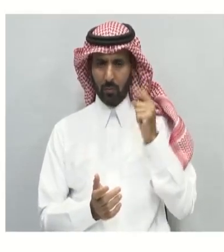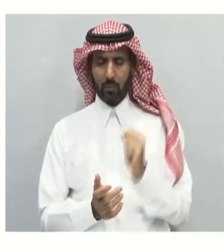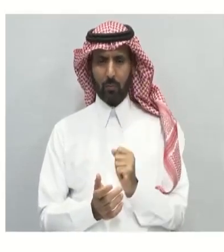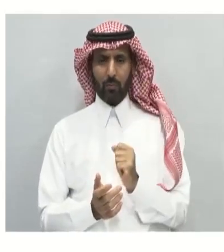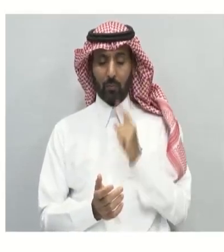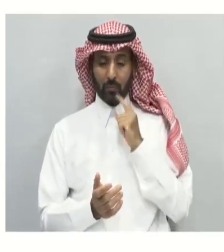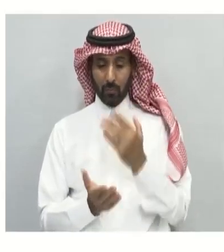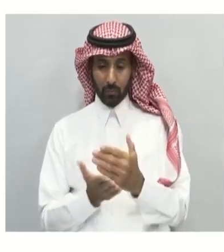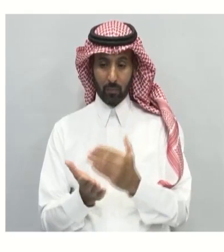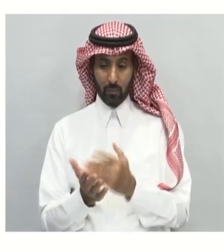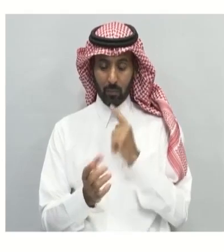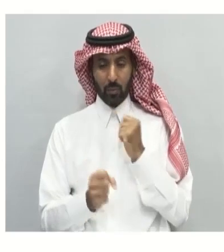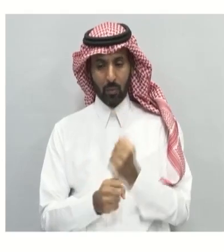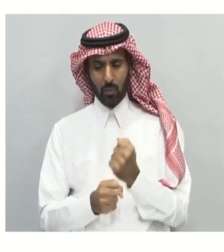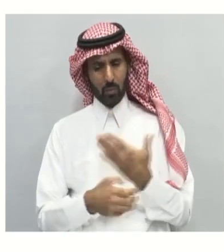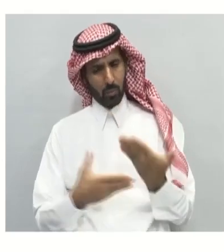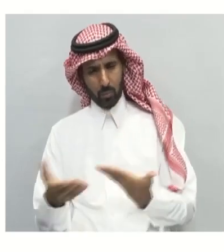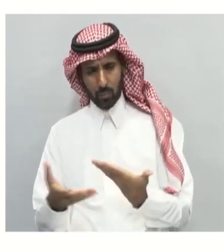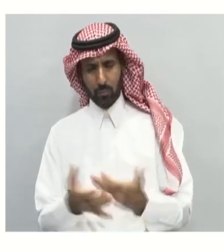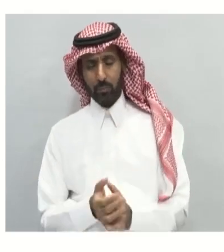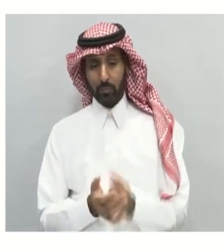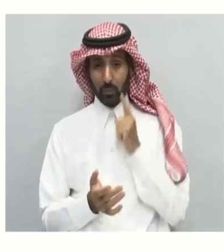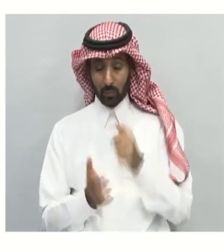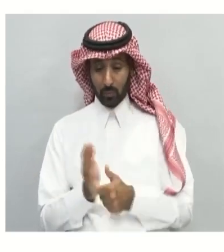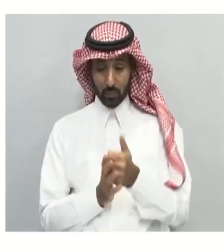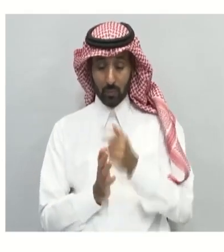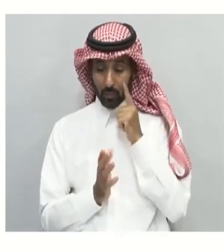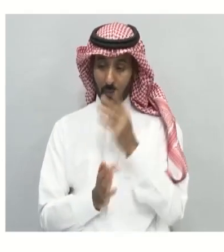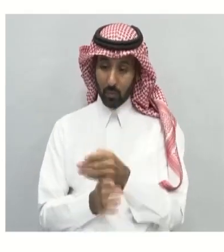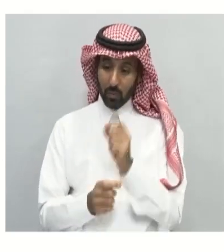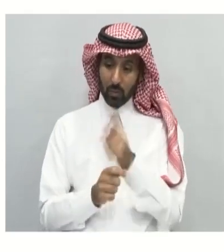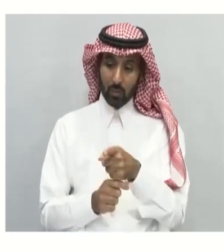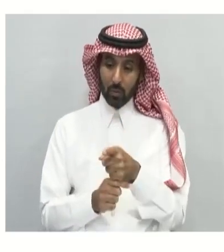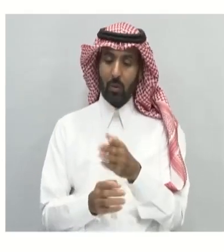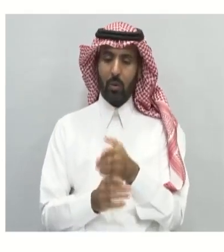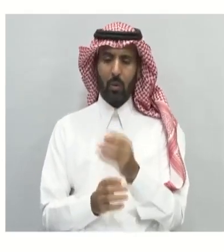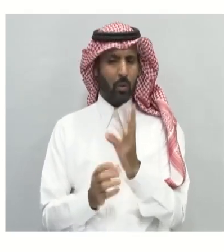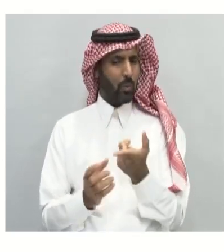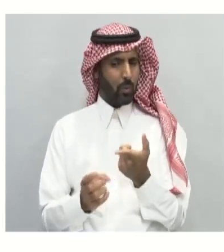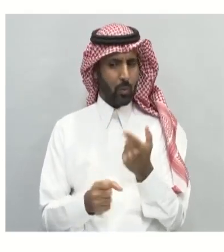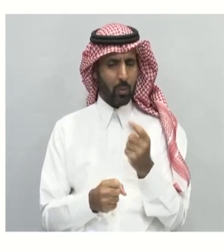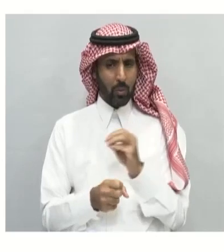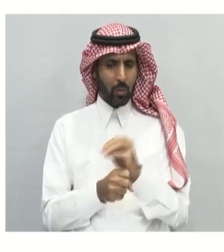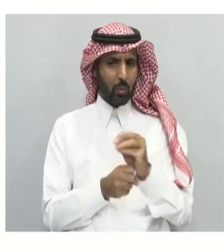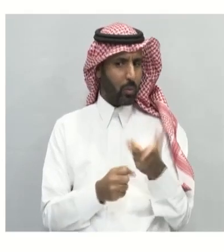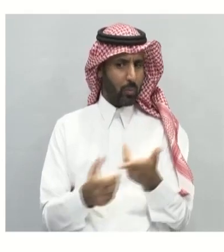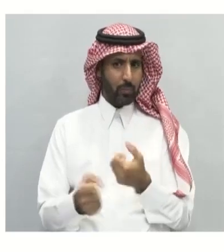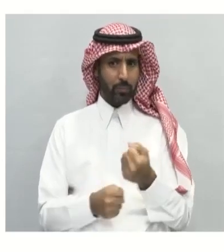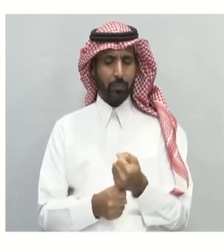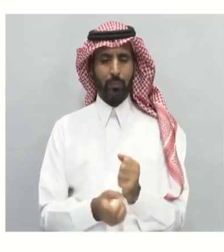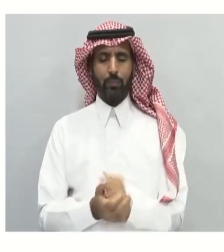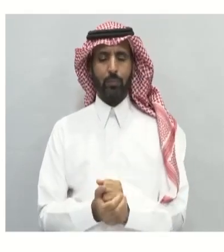identify a report of an event. You will be able to give directions and analyze a report of an